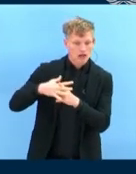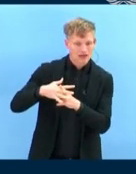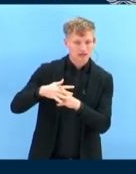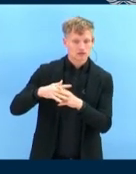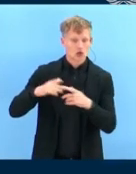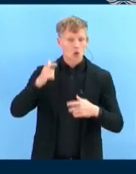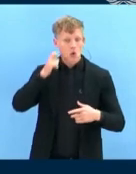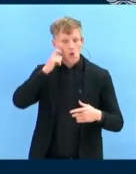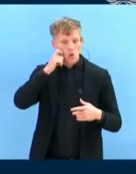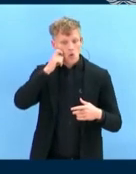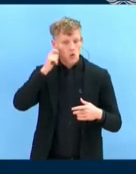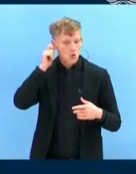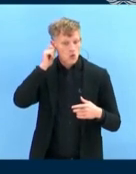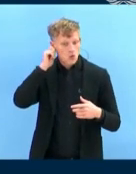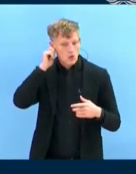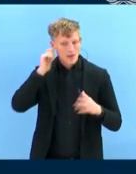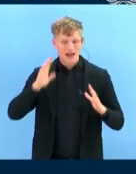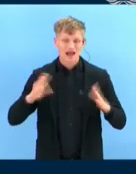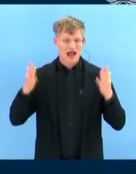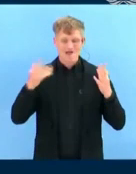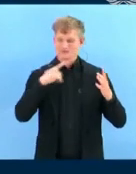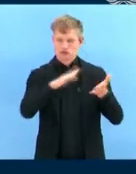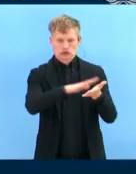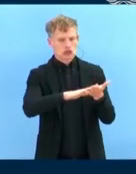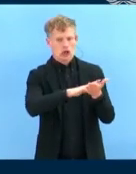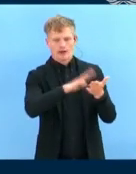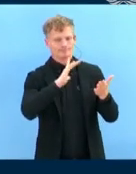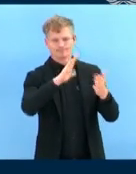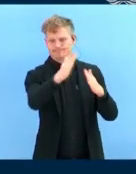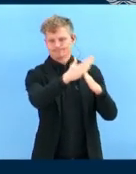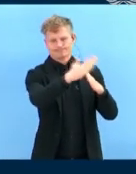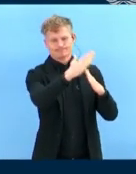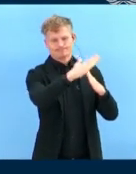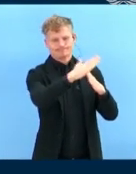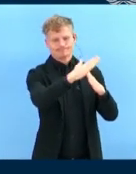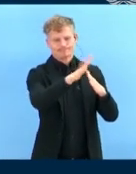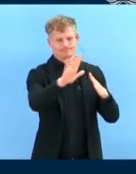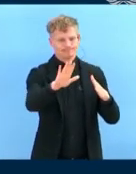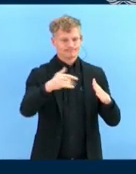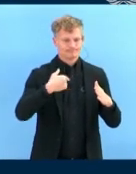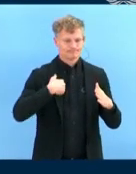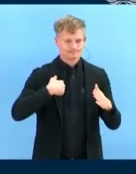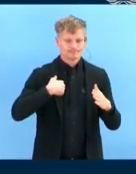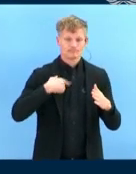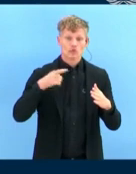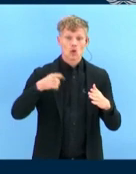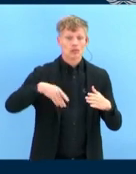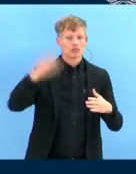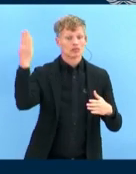movement. Sorry, I beg your pardon. Sorry, I have a point of order.